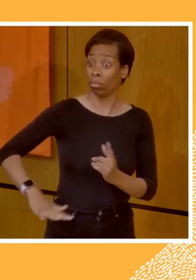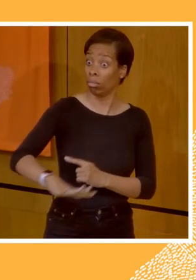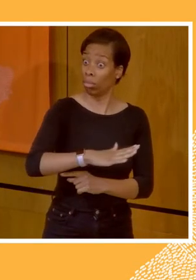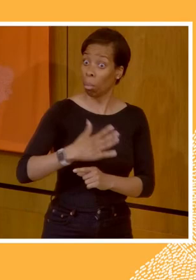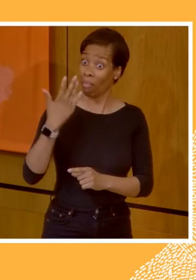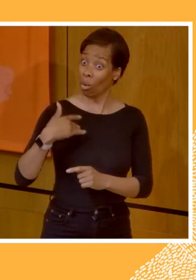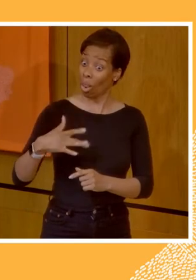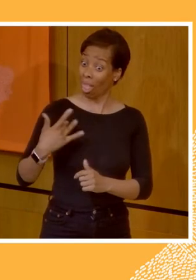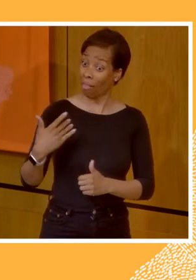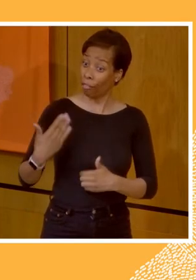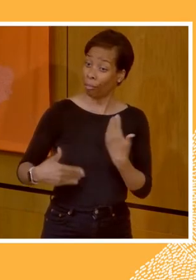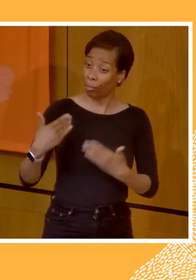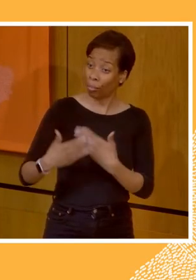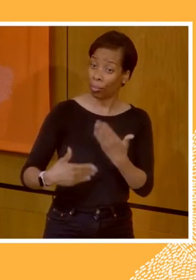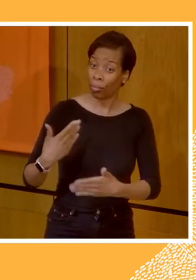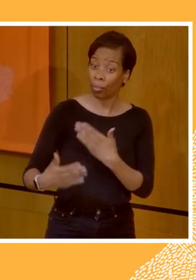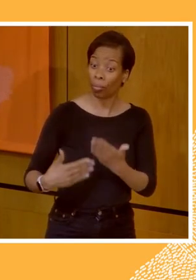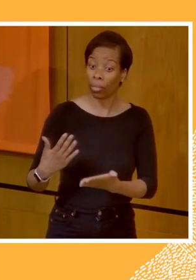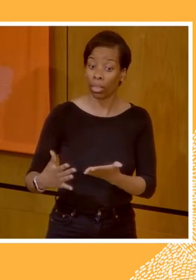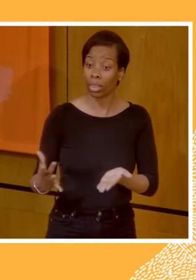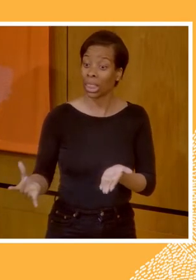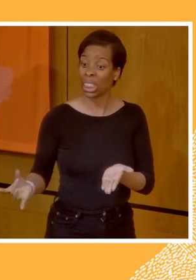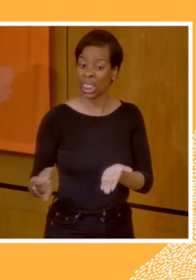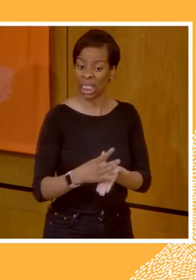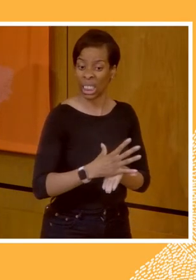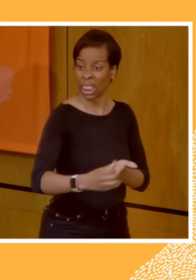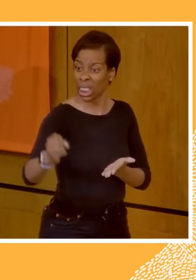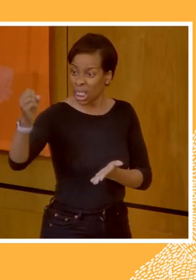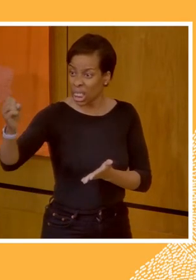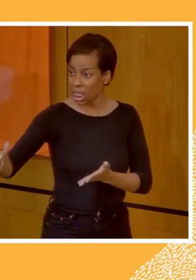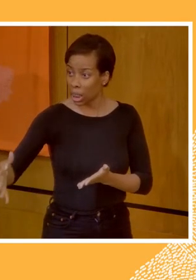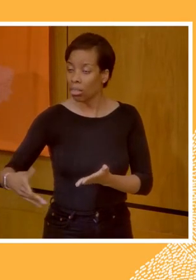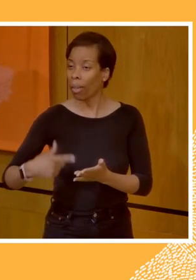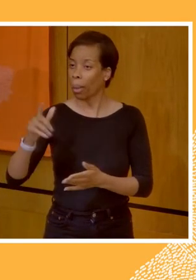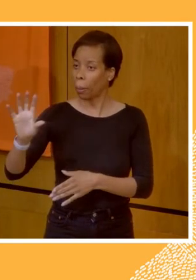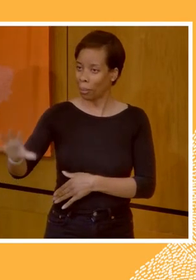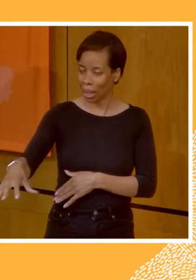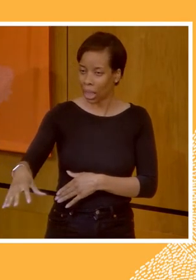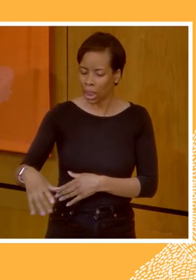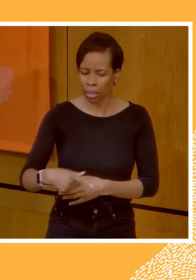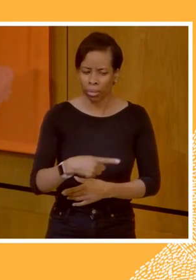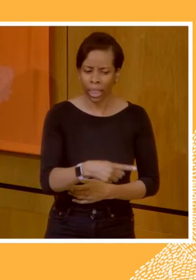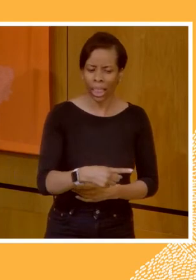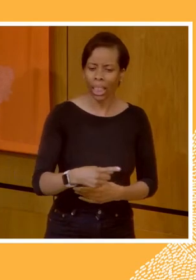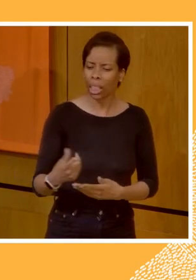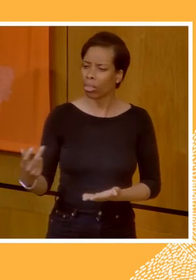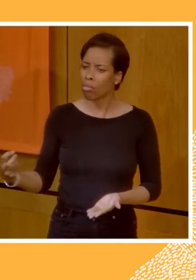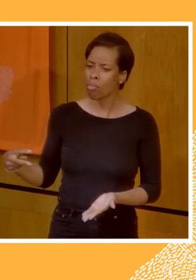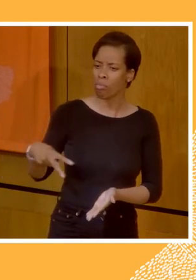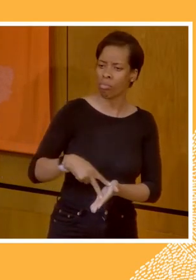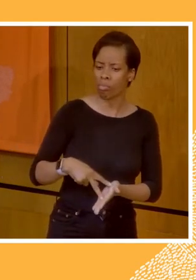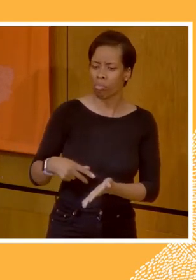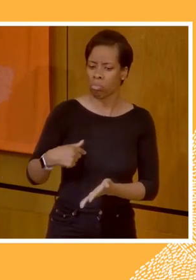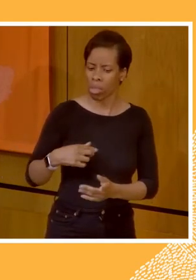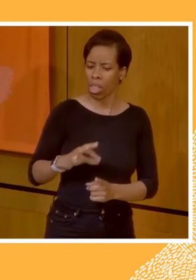see, and he recalled how things were when he was living there. That's why you see